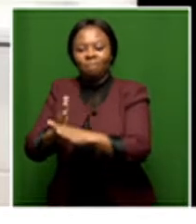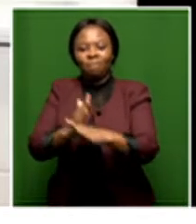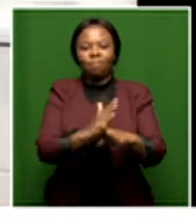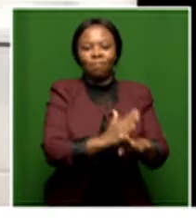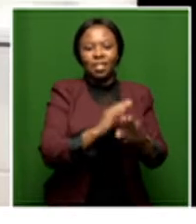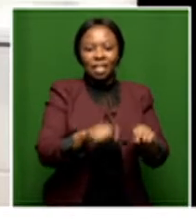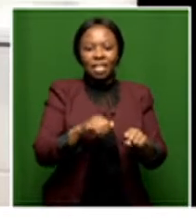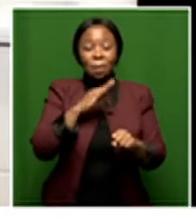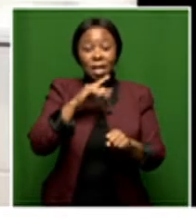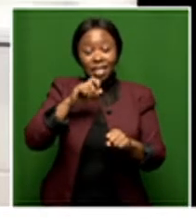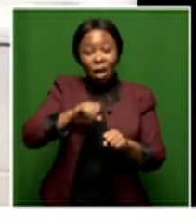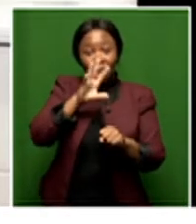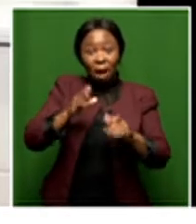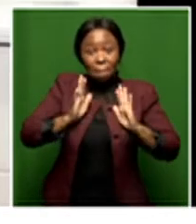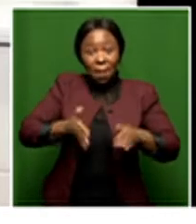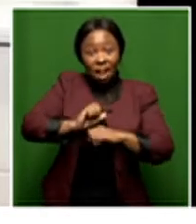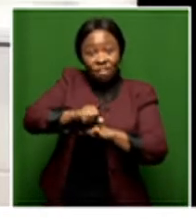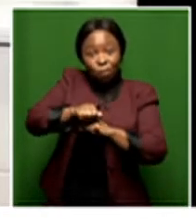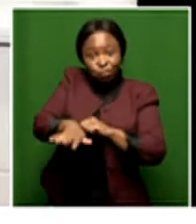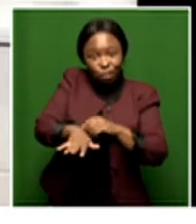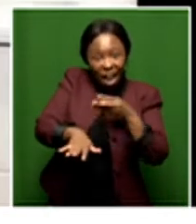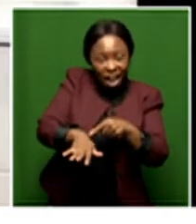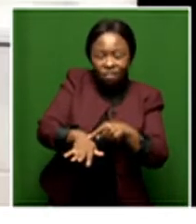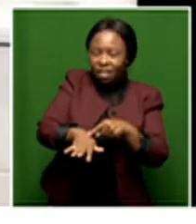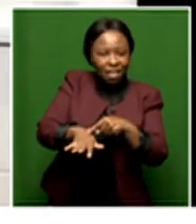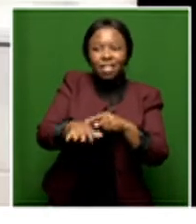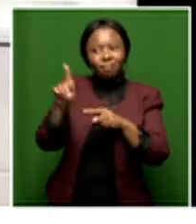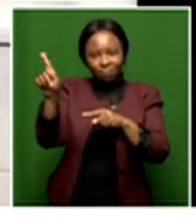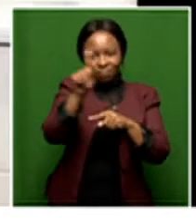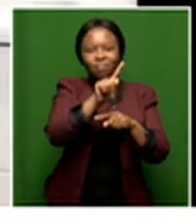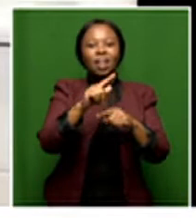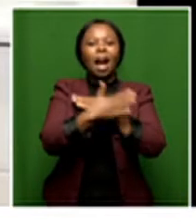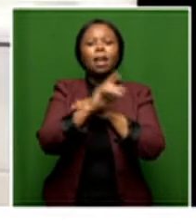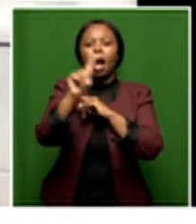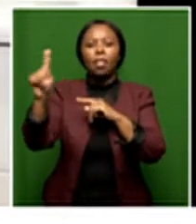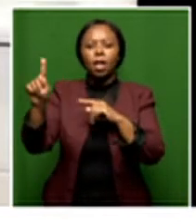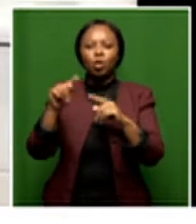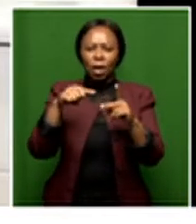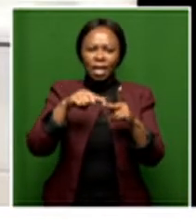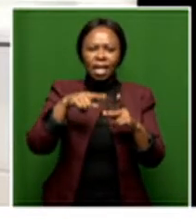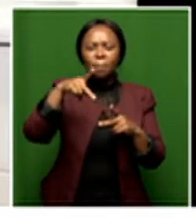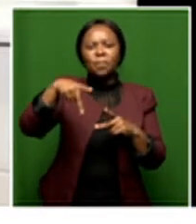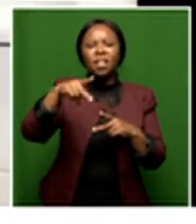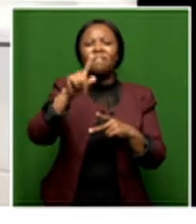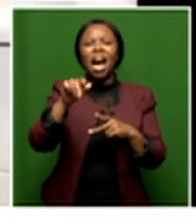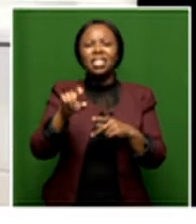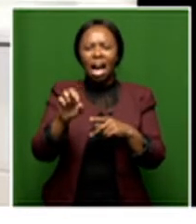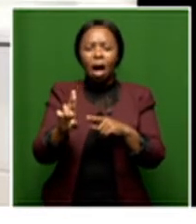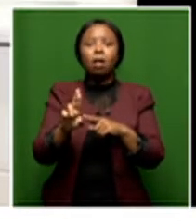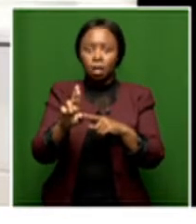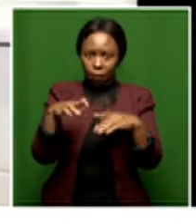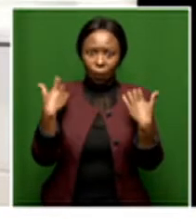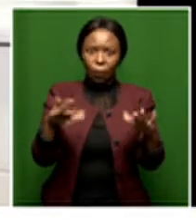a variant. So for Pfizer, this is what we know. It's a highly effective vaccine. It's a 2-dose vaccine,